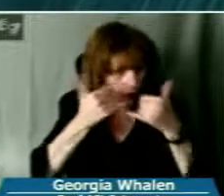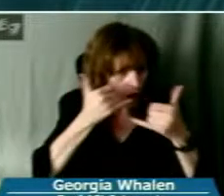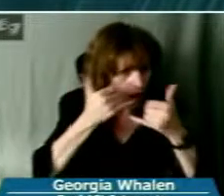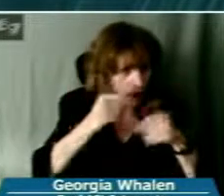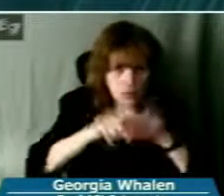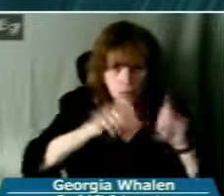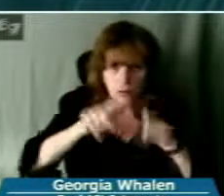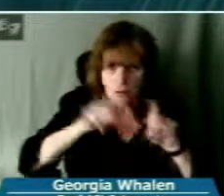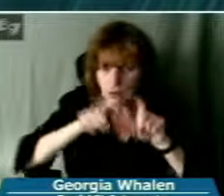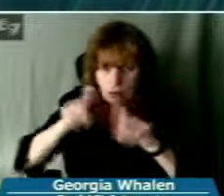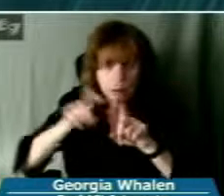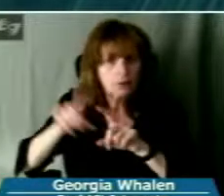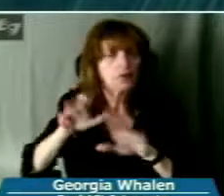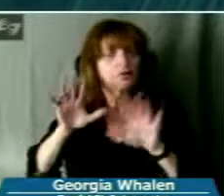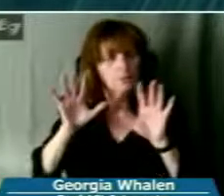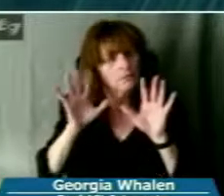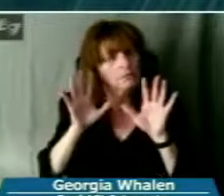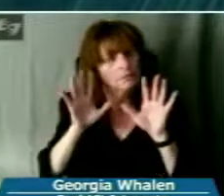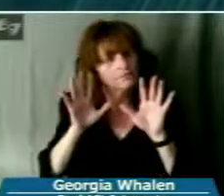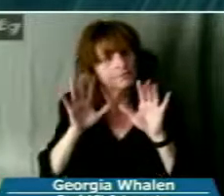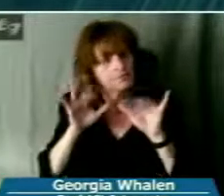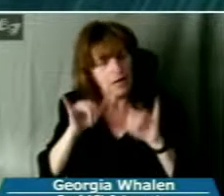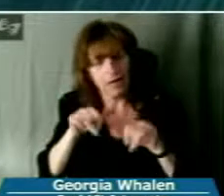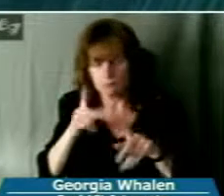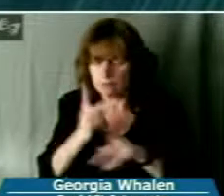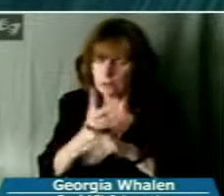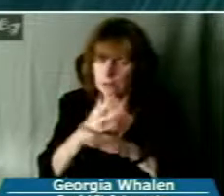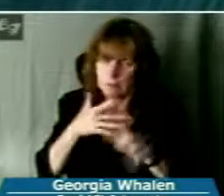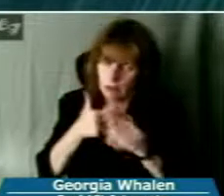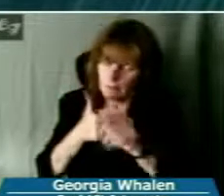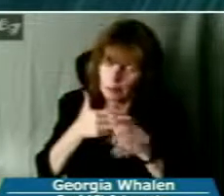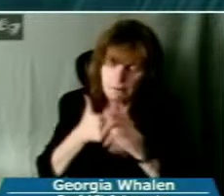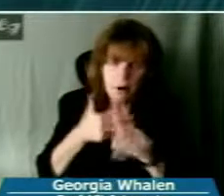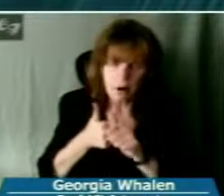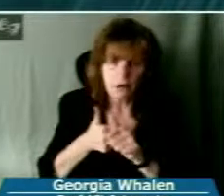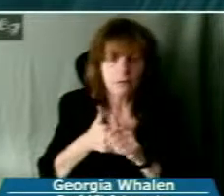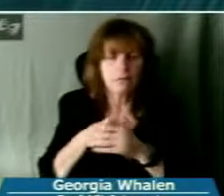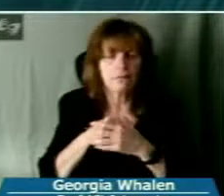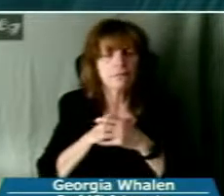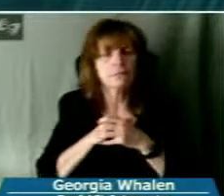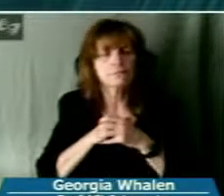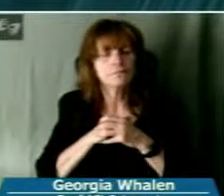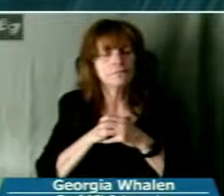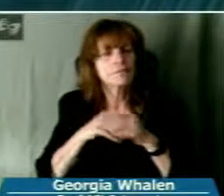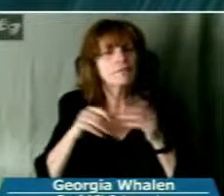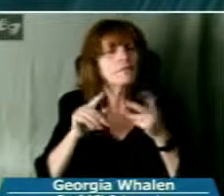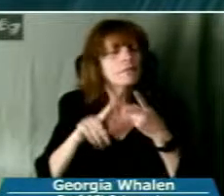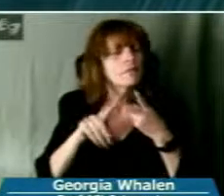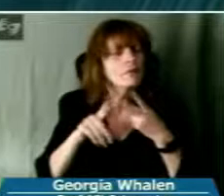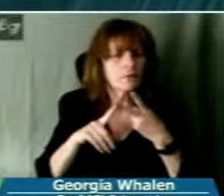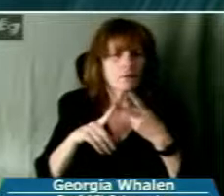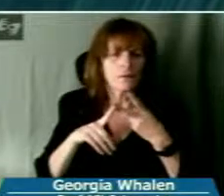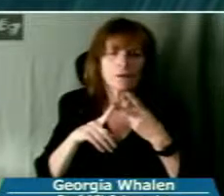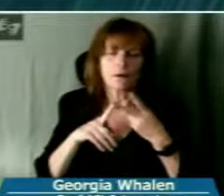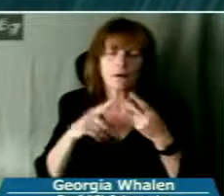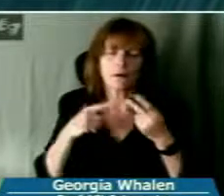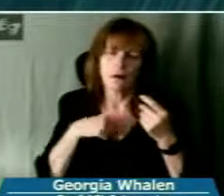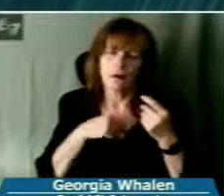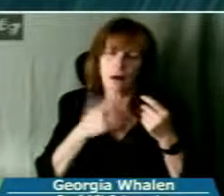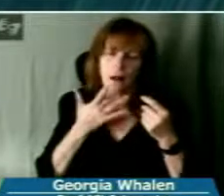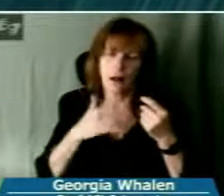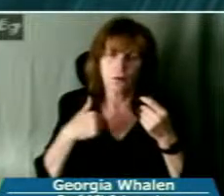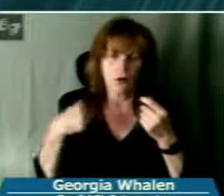continue to look at whether there are others or aspects that could be handled by others, and we've been fortunate to get some support around some of